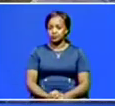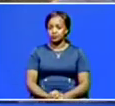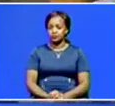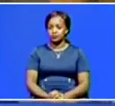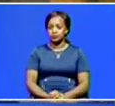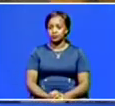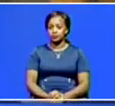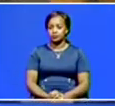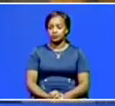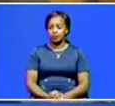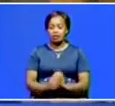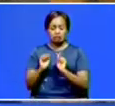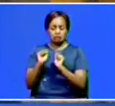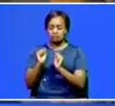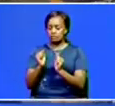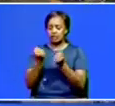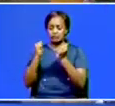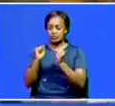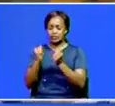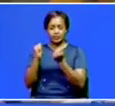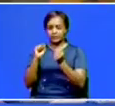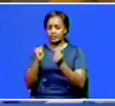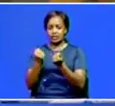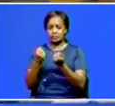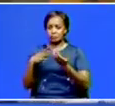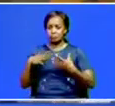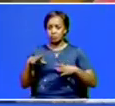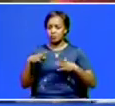rested in the rescue system